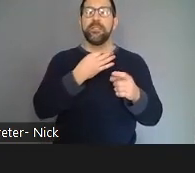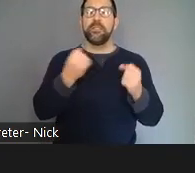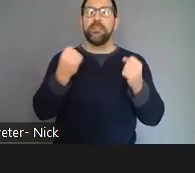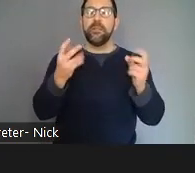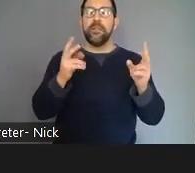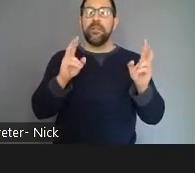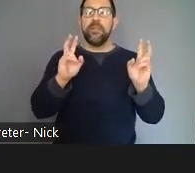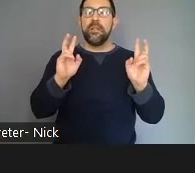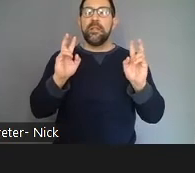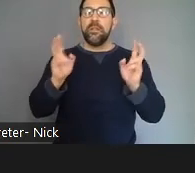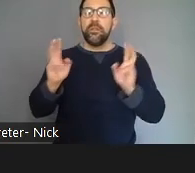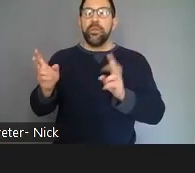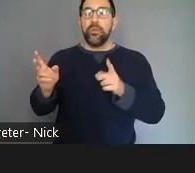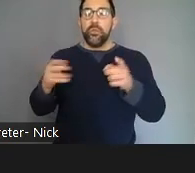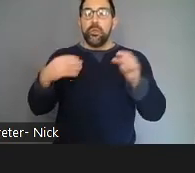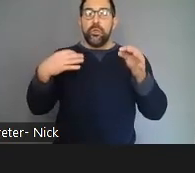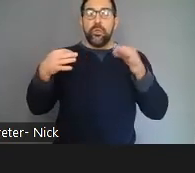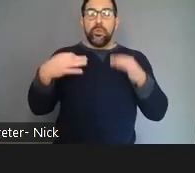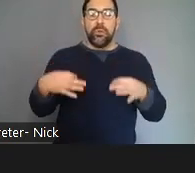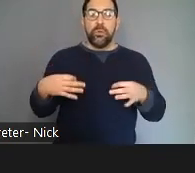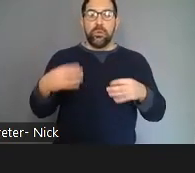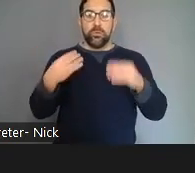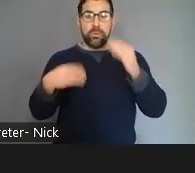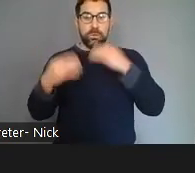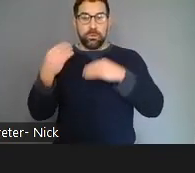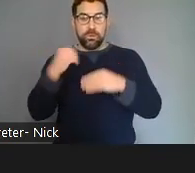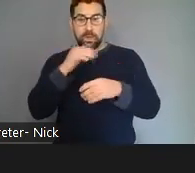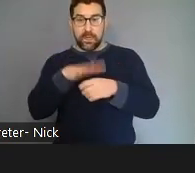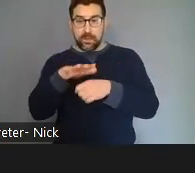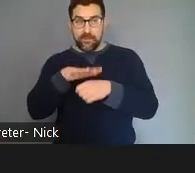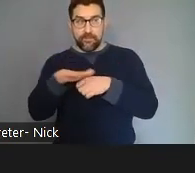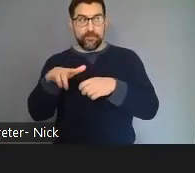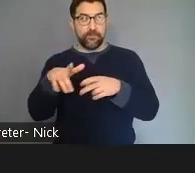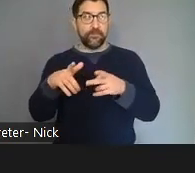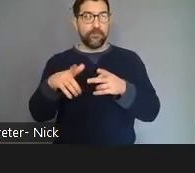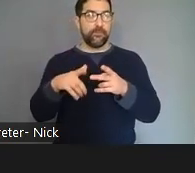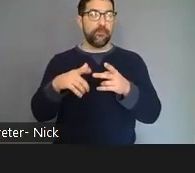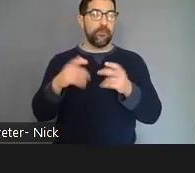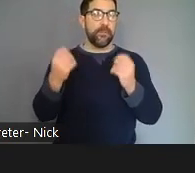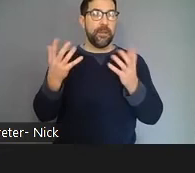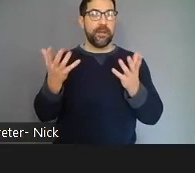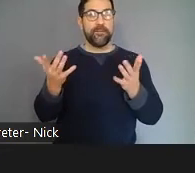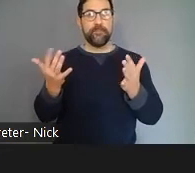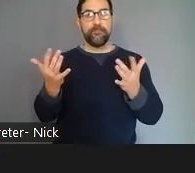you describe in terms of food insecurity, many of the